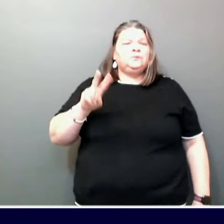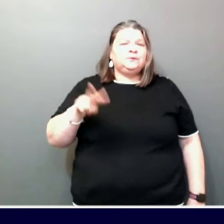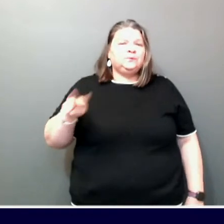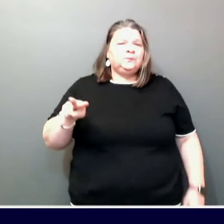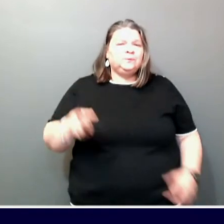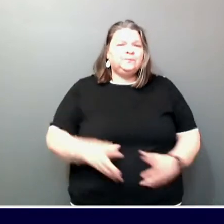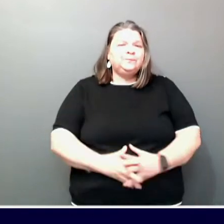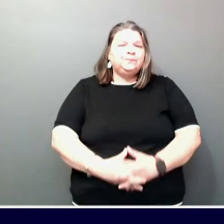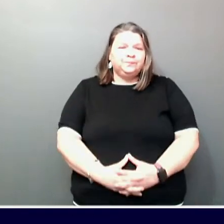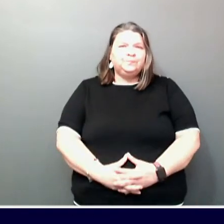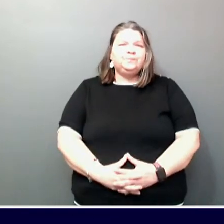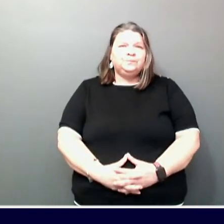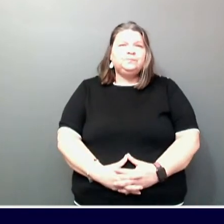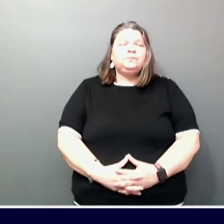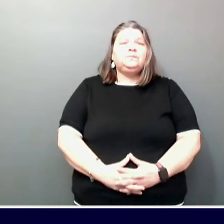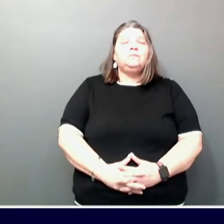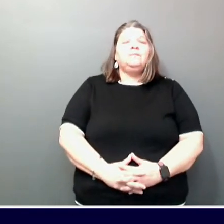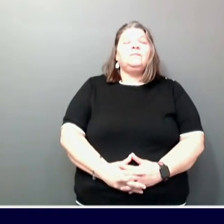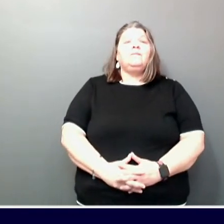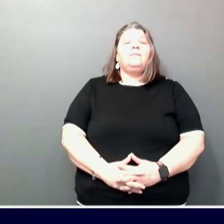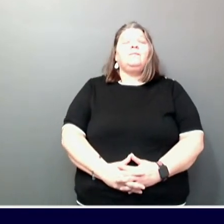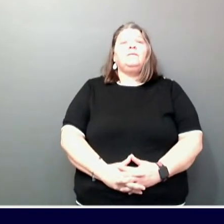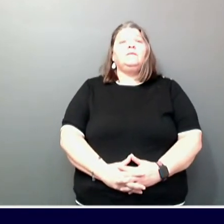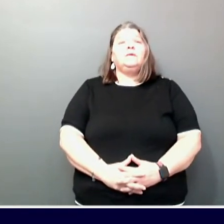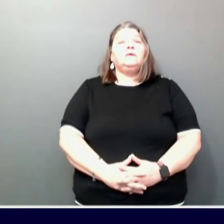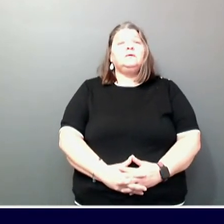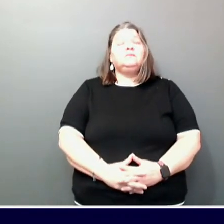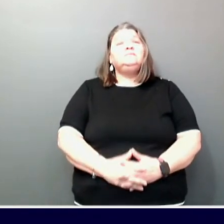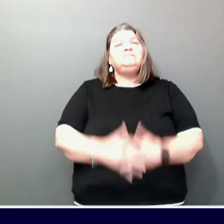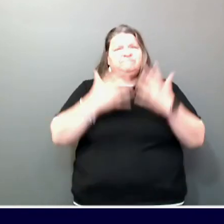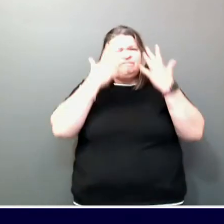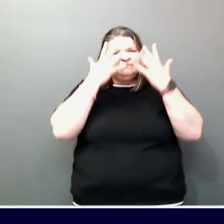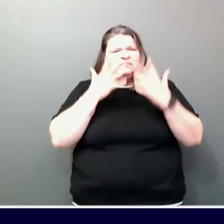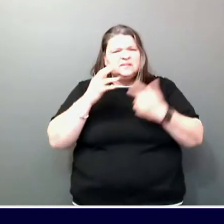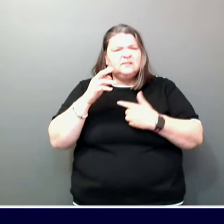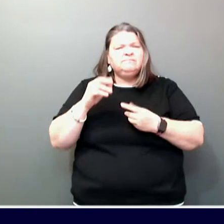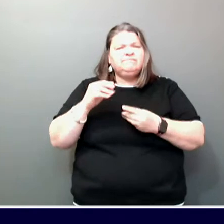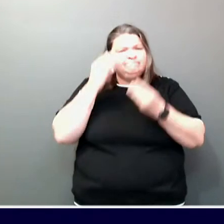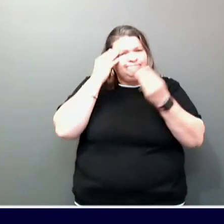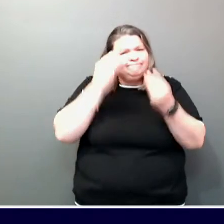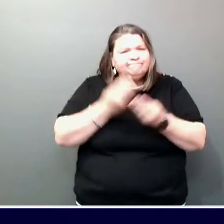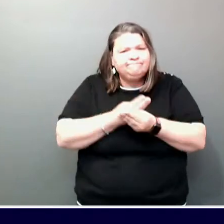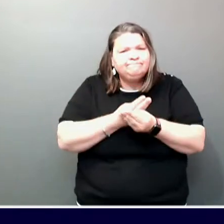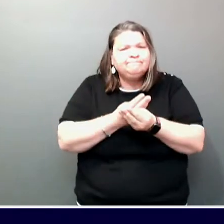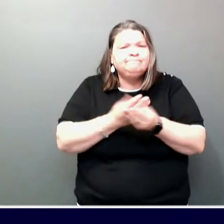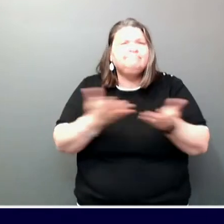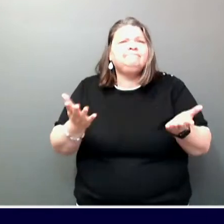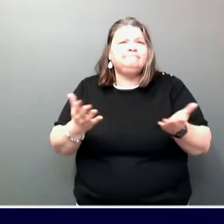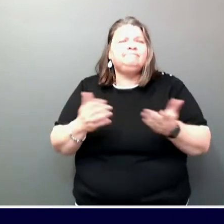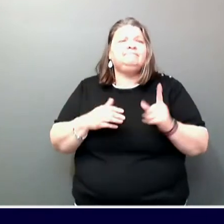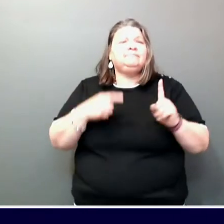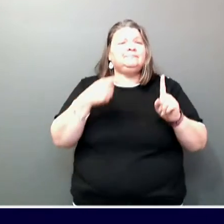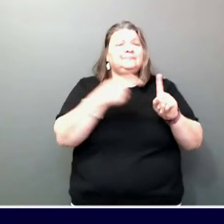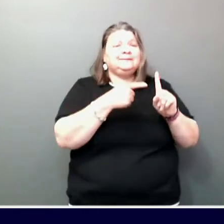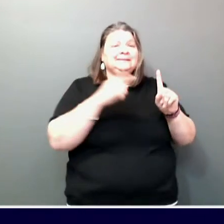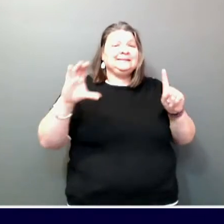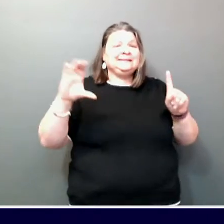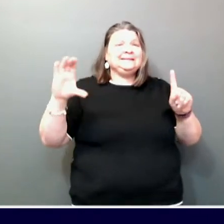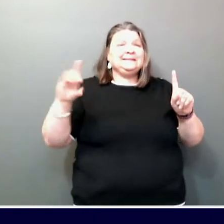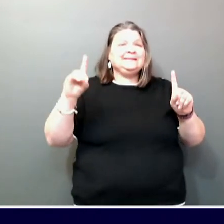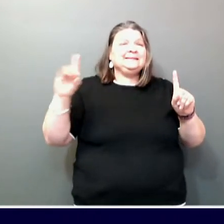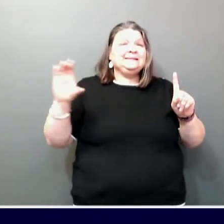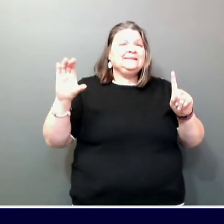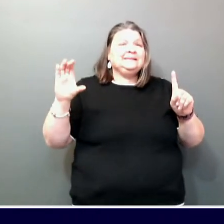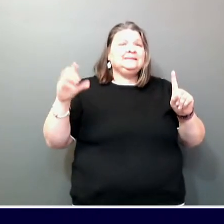We begin today's update on unfortunate and another sad note. Maine CDC is reporting an additional 9